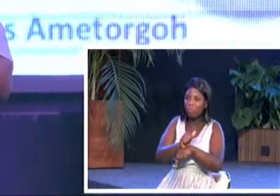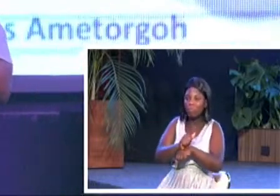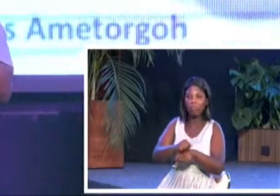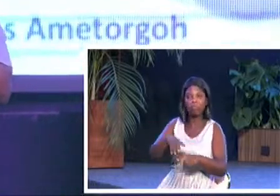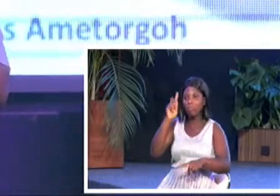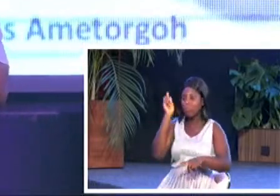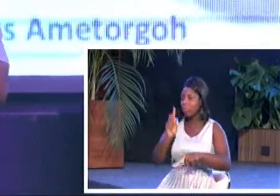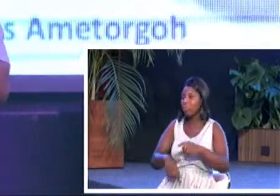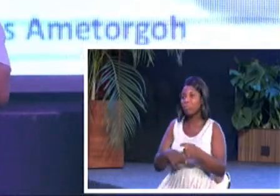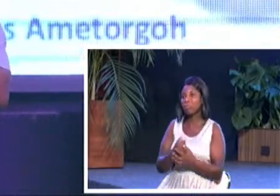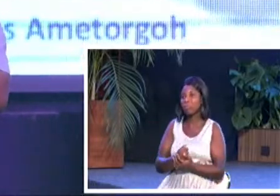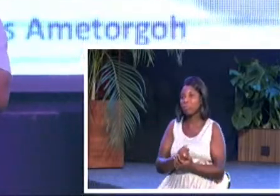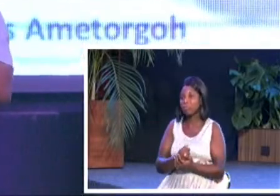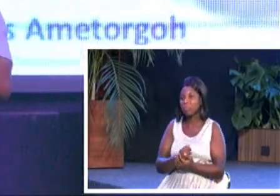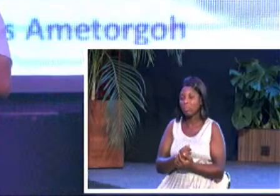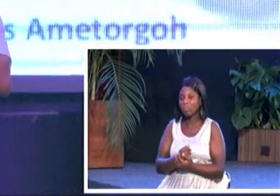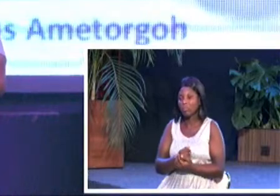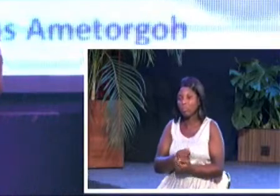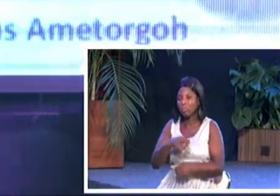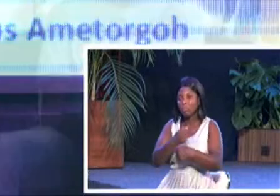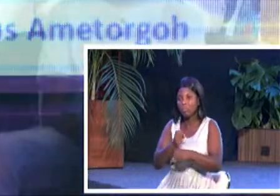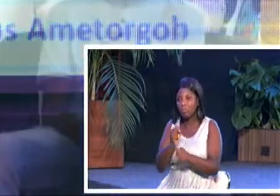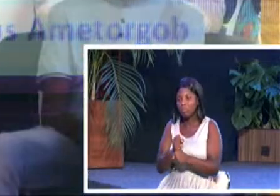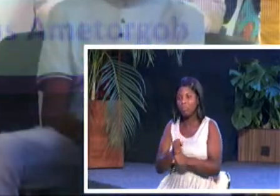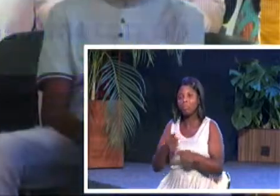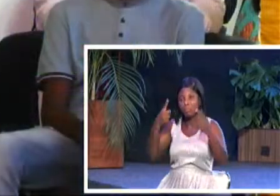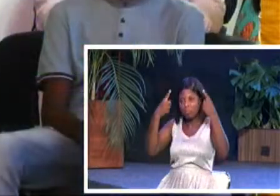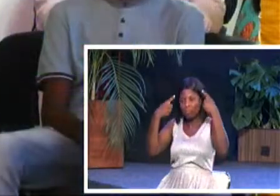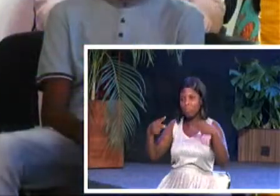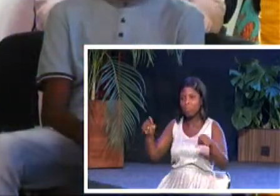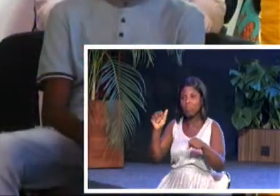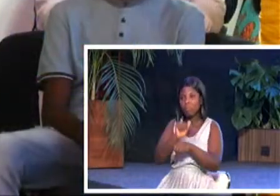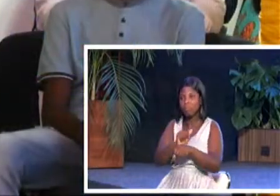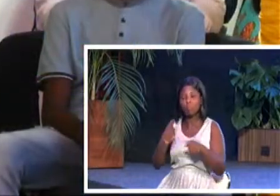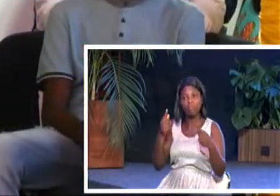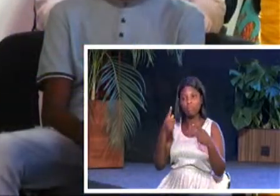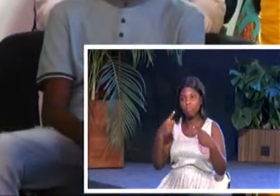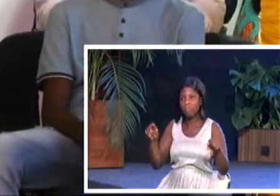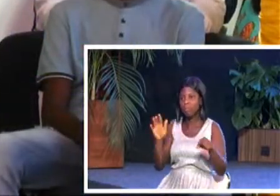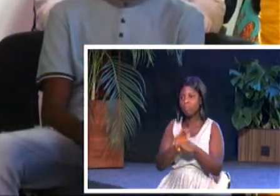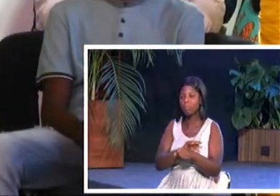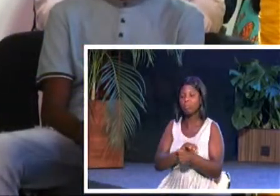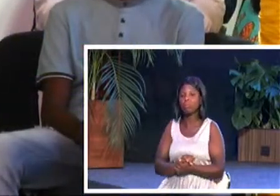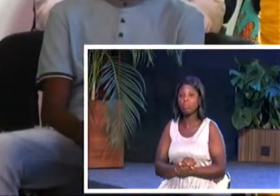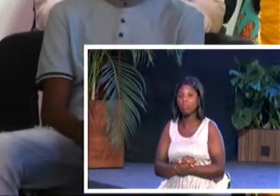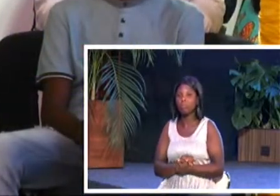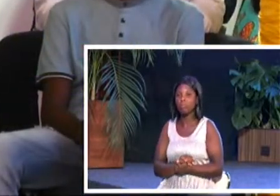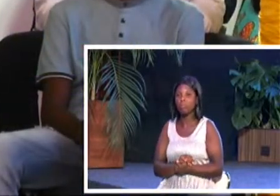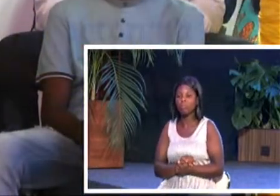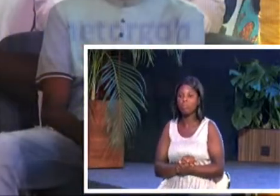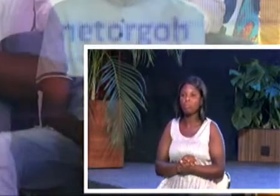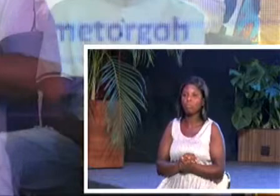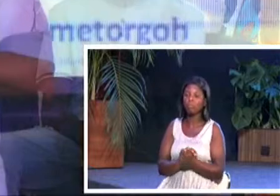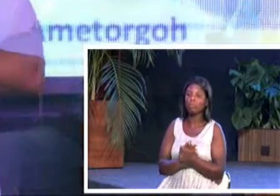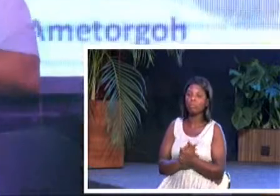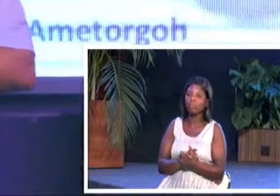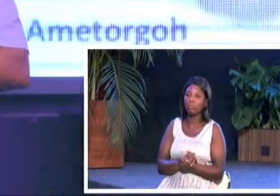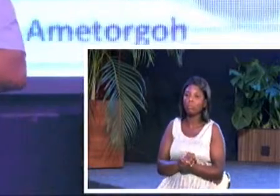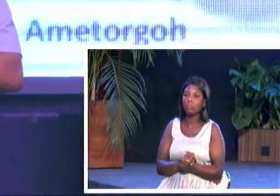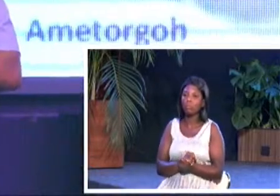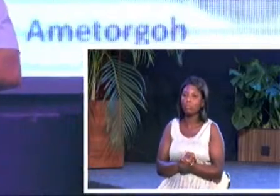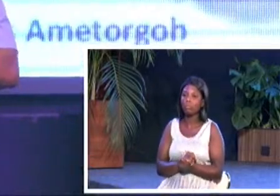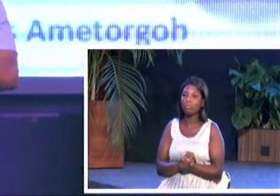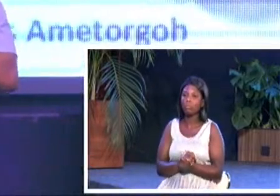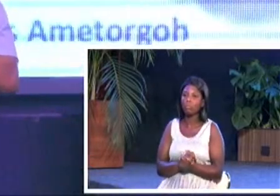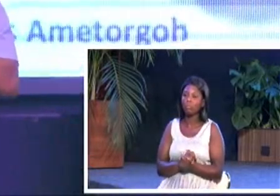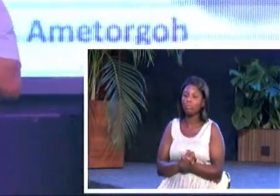or designs. Then you can have the digital communication person. Now, this is a new course that is even being run on some